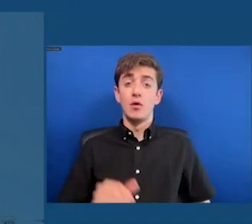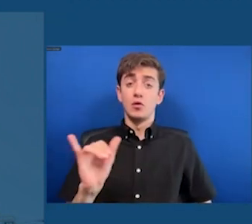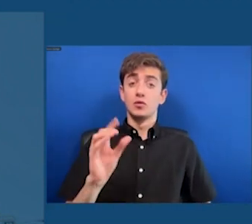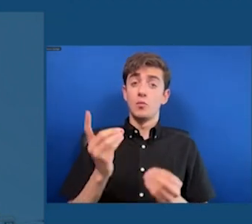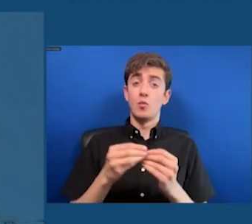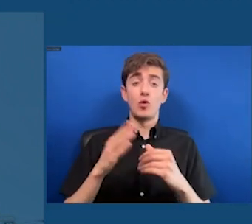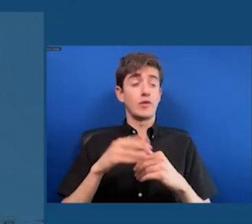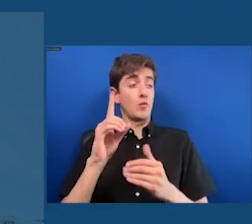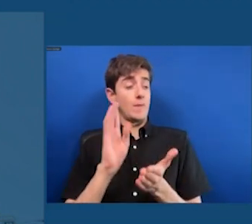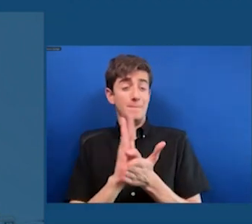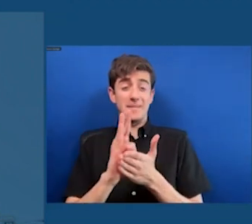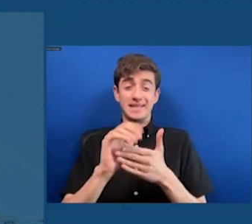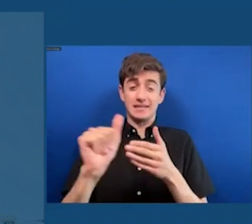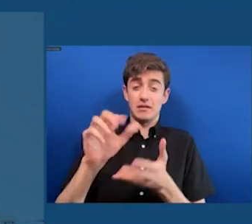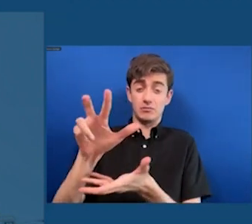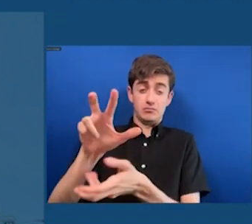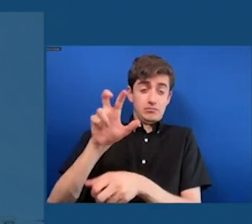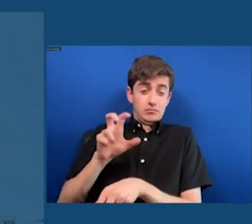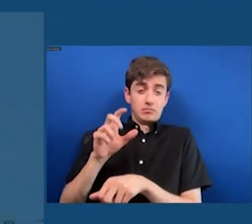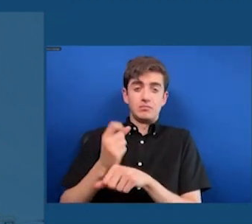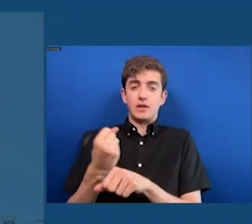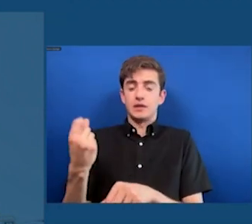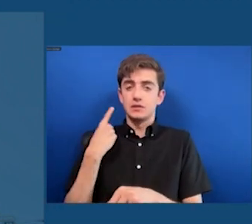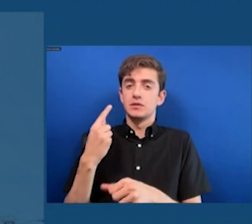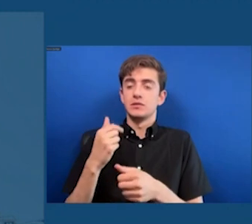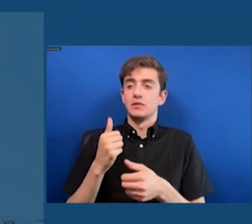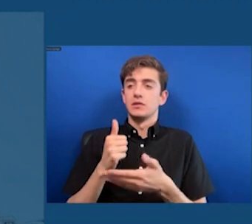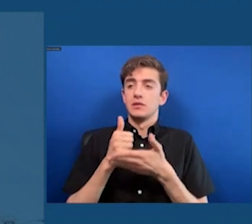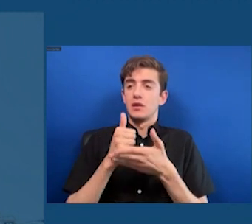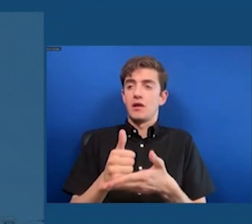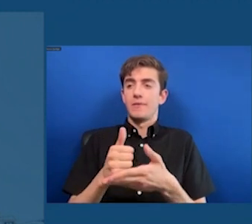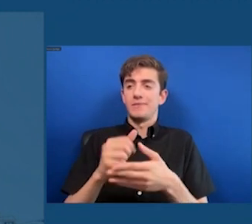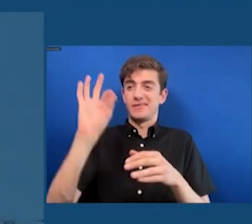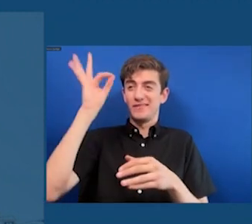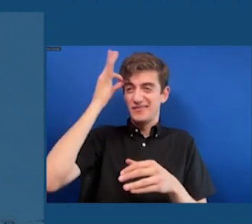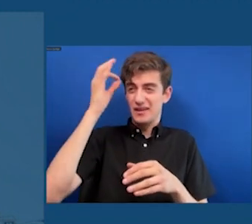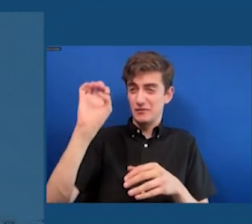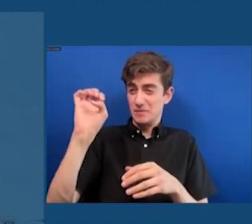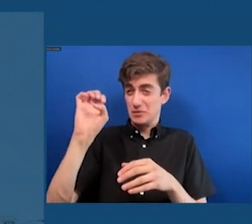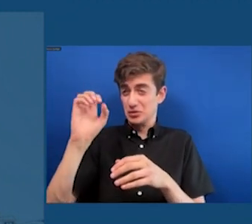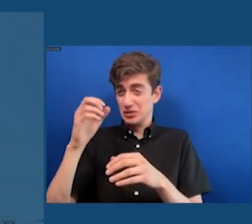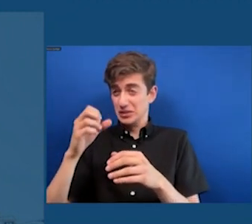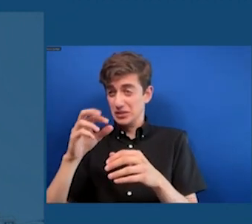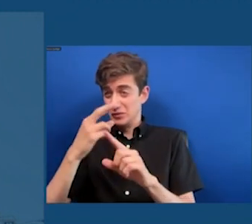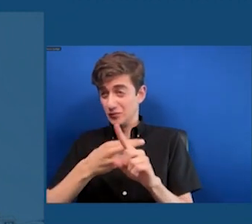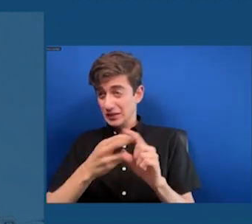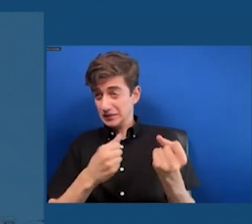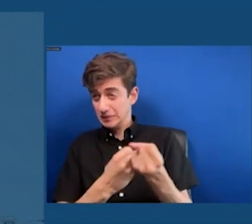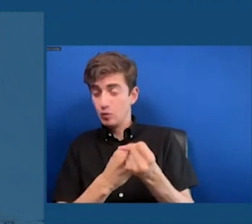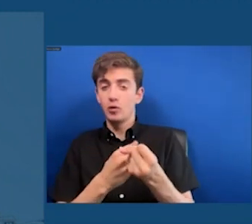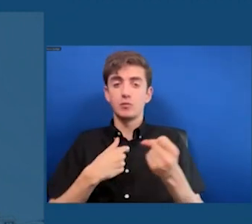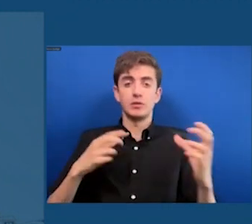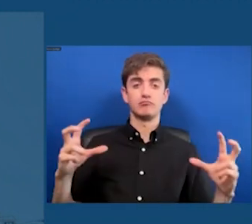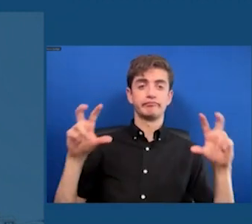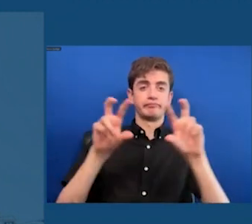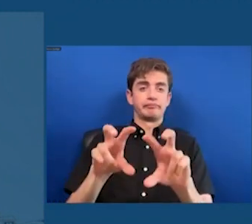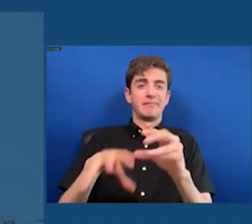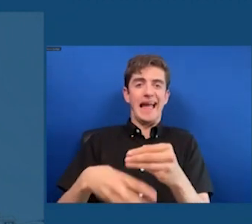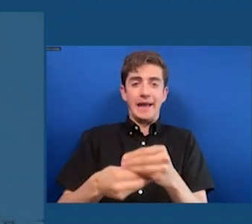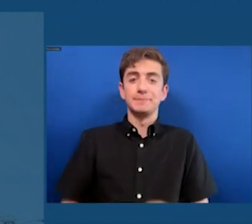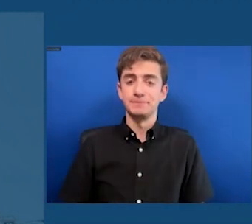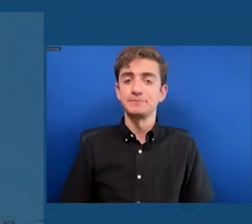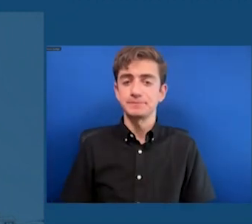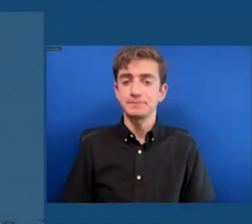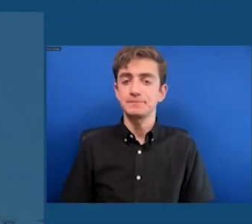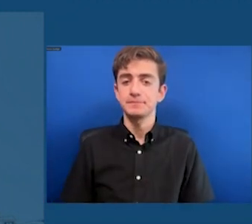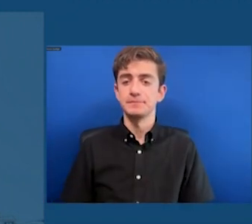year to supplement federal emergency rental assistance programming. Now, from the beginning, I've maintained that we